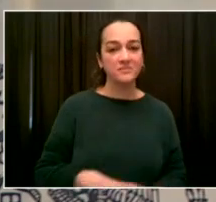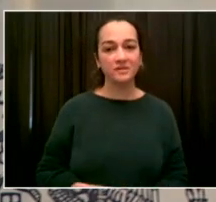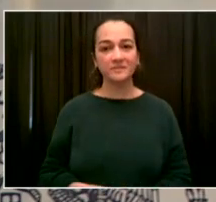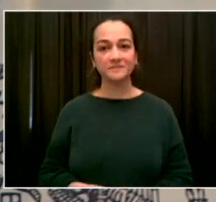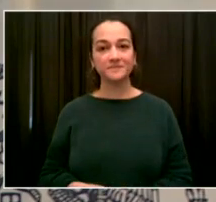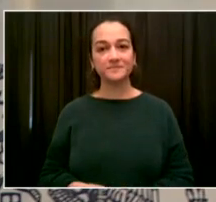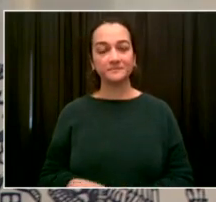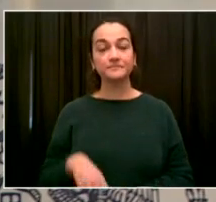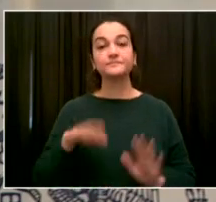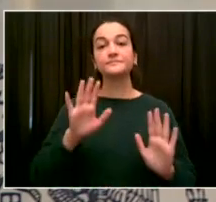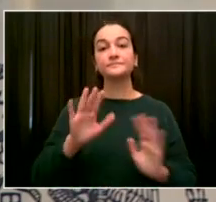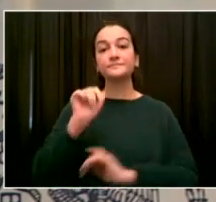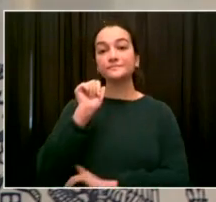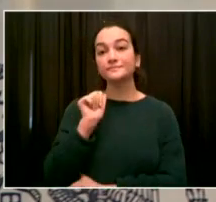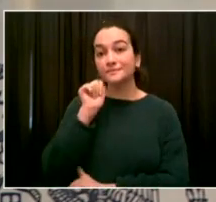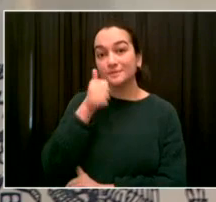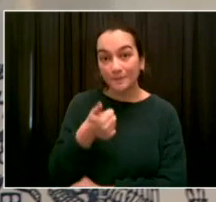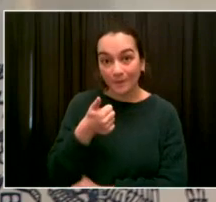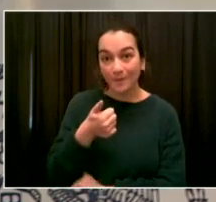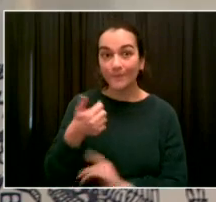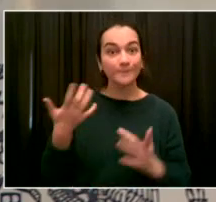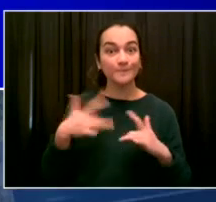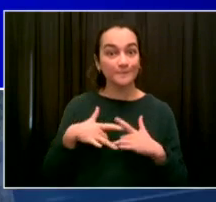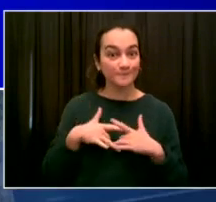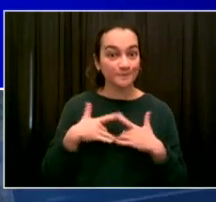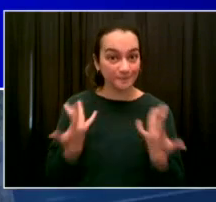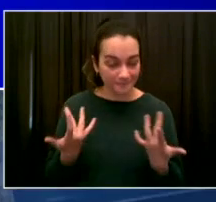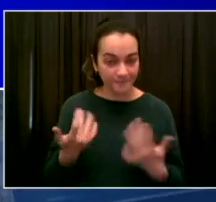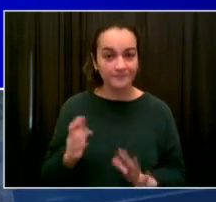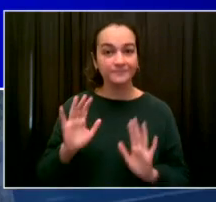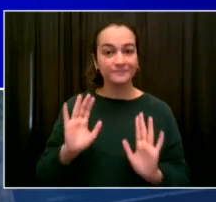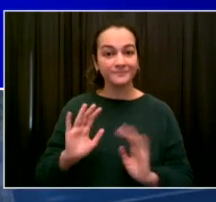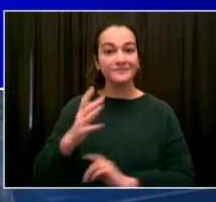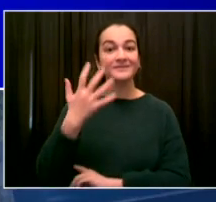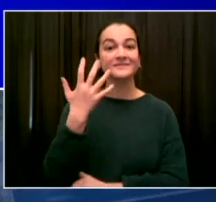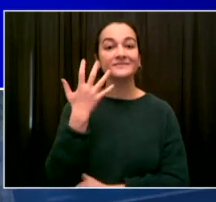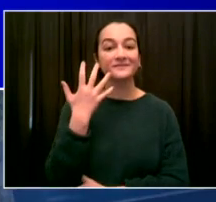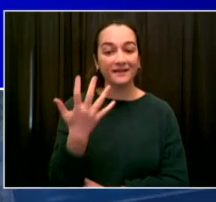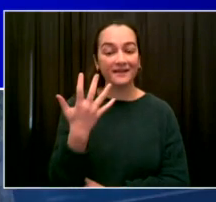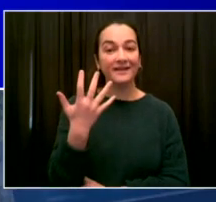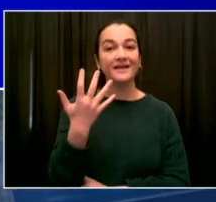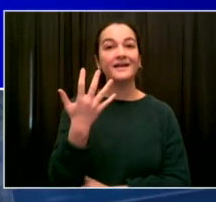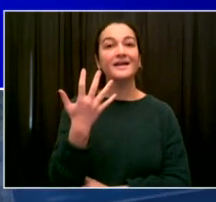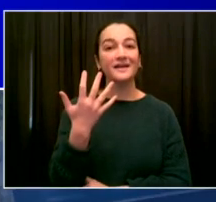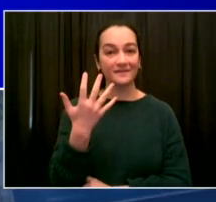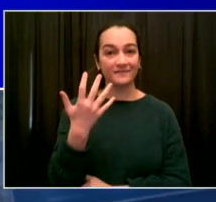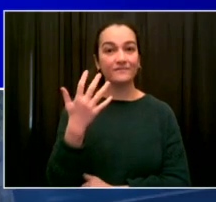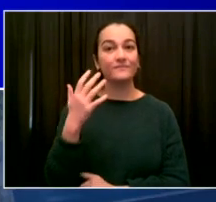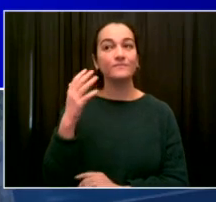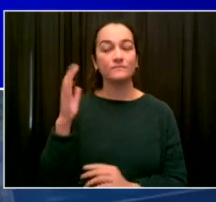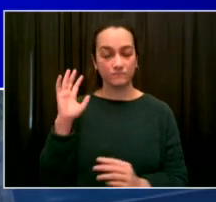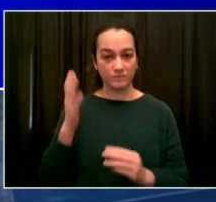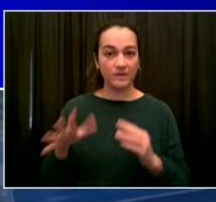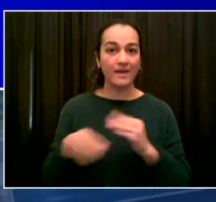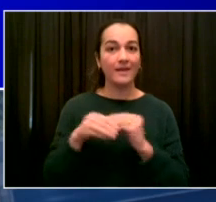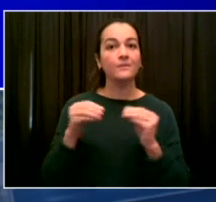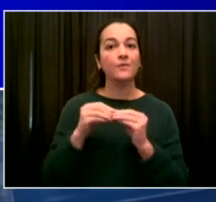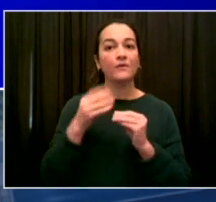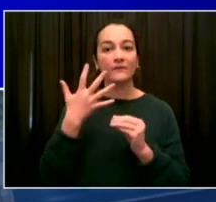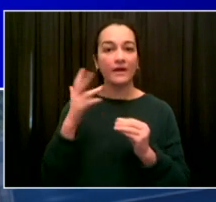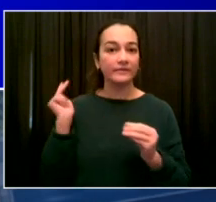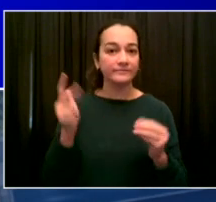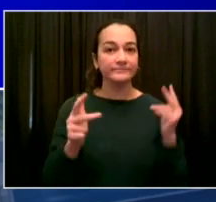out at-home rapid tests. And this is really important because we want to make sure, of